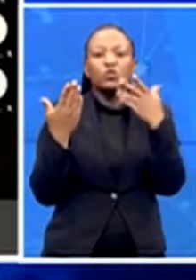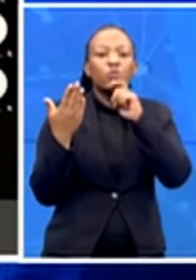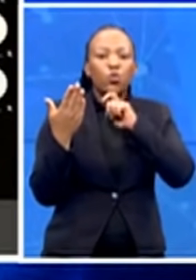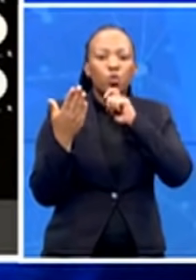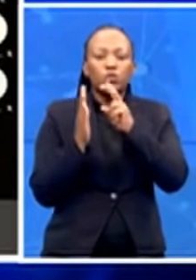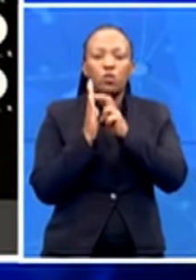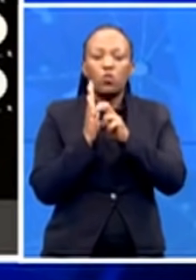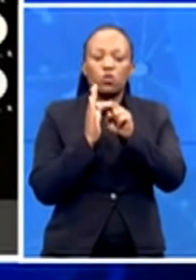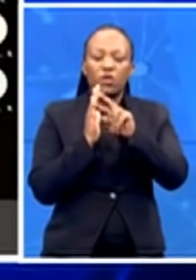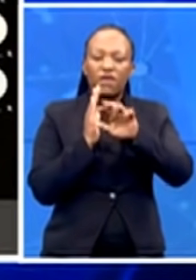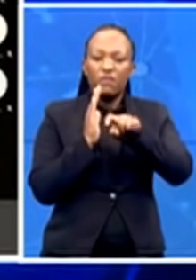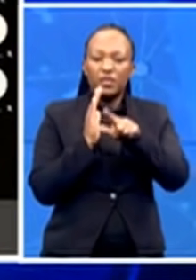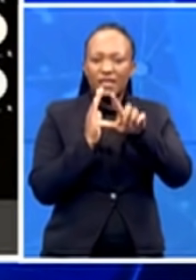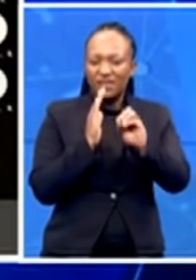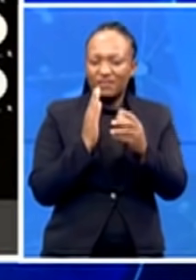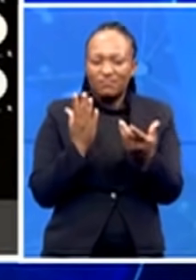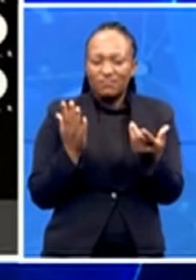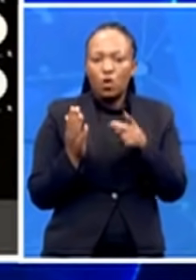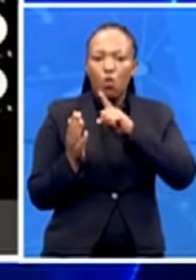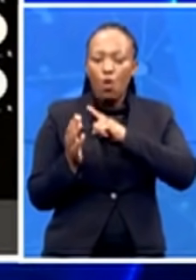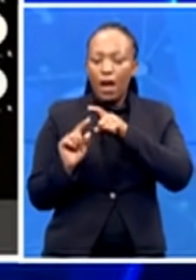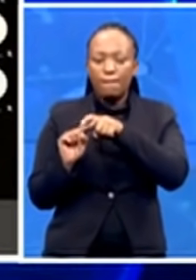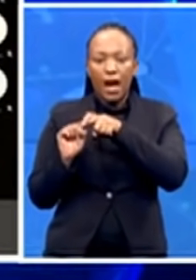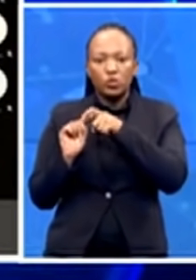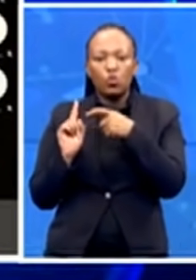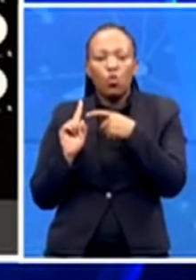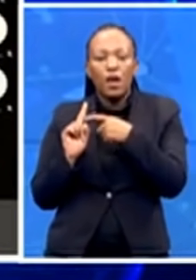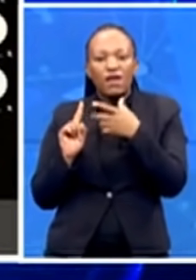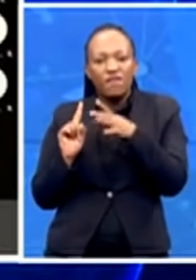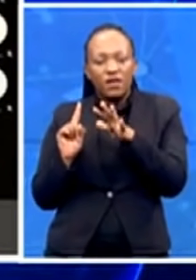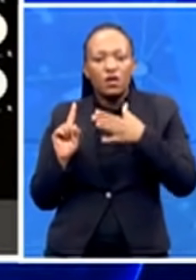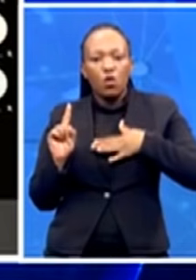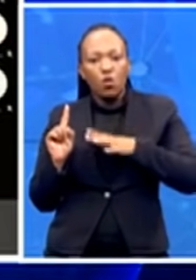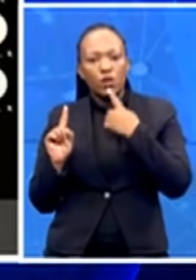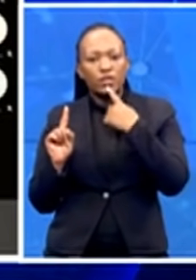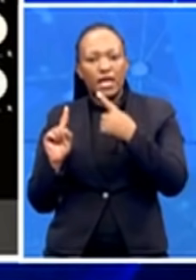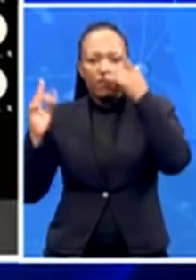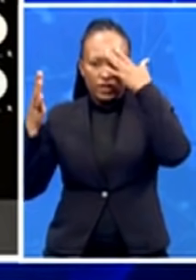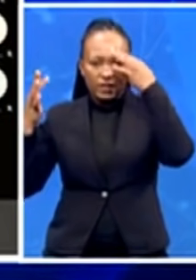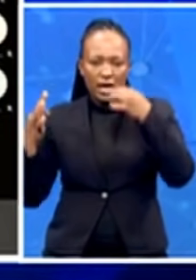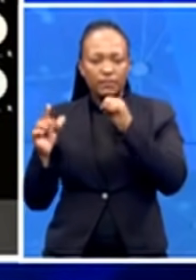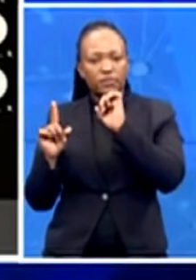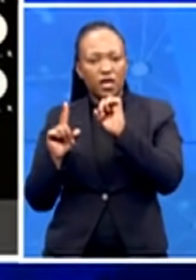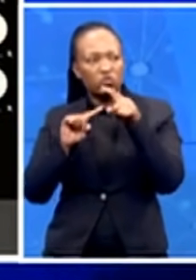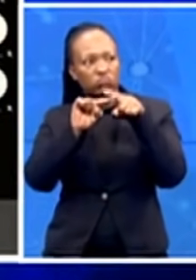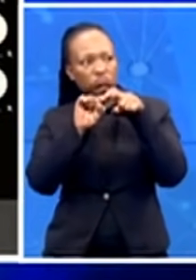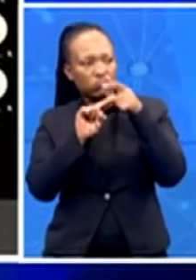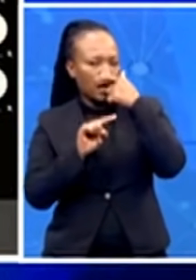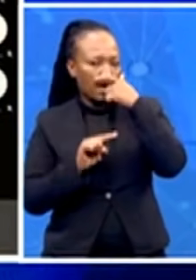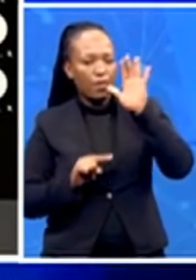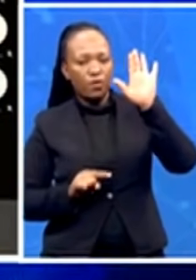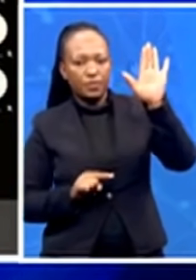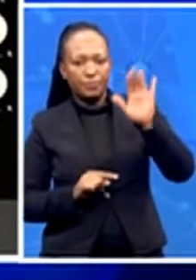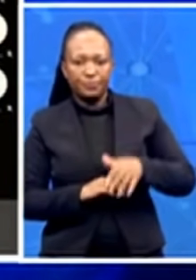as Mr. Magashule purported to do in support of his decision to suspend Mr. Ramaphosa. In